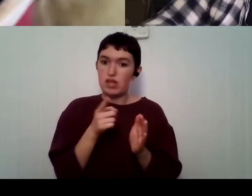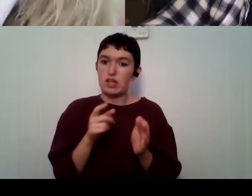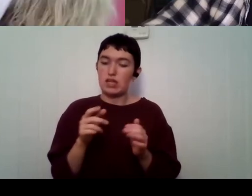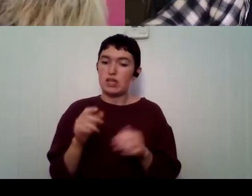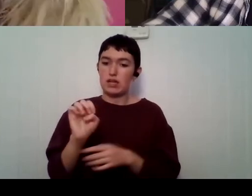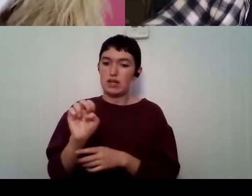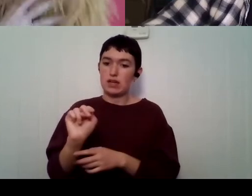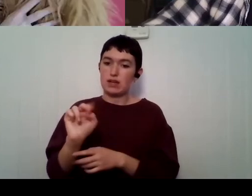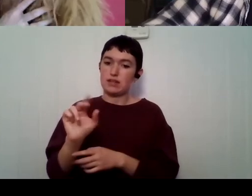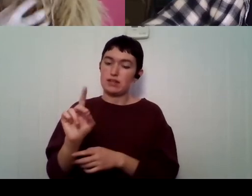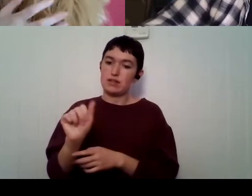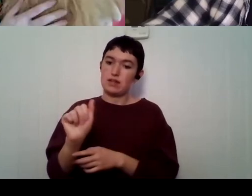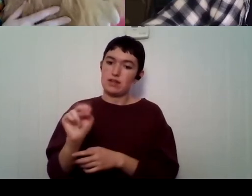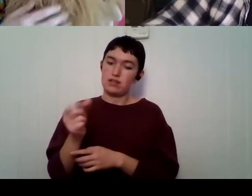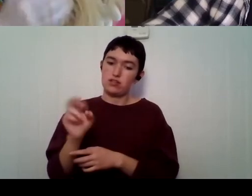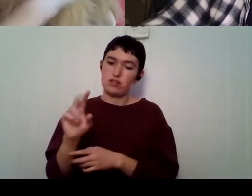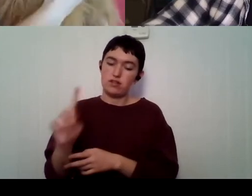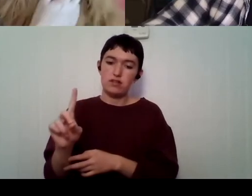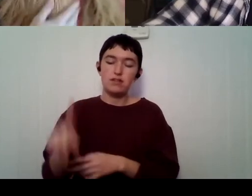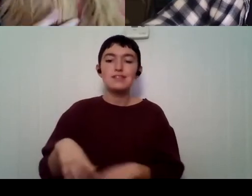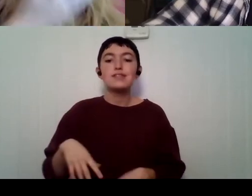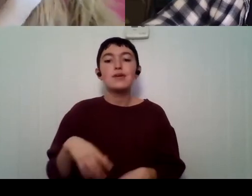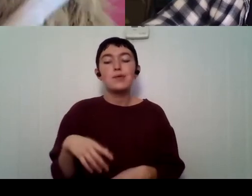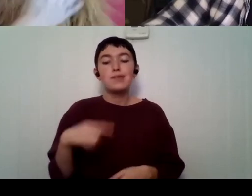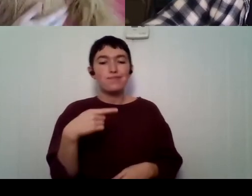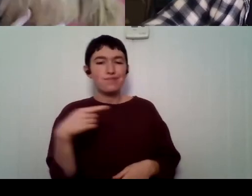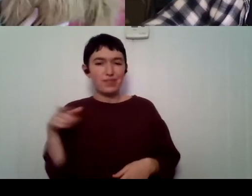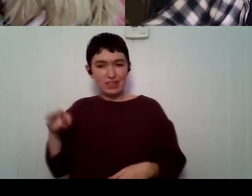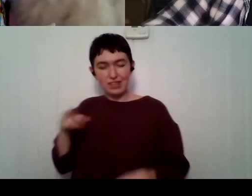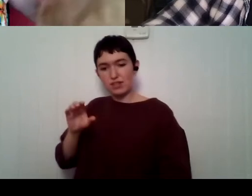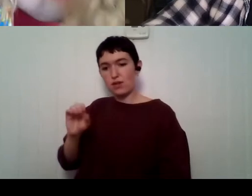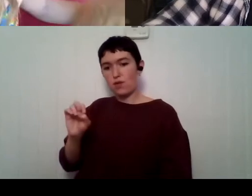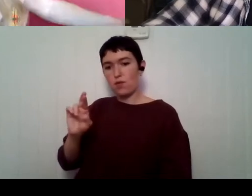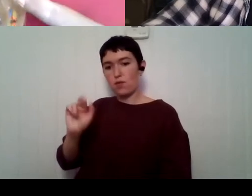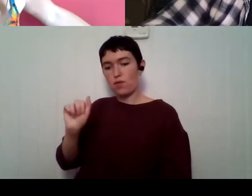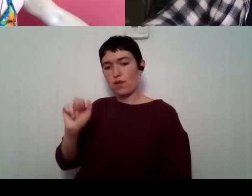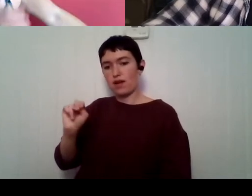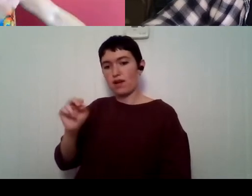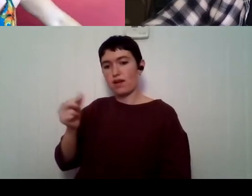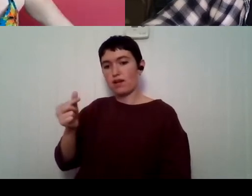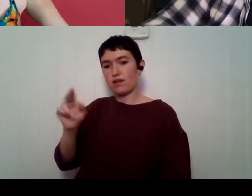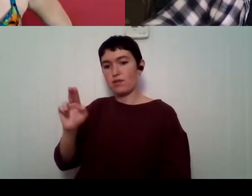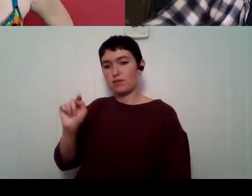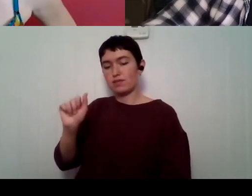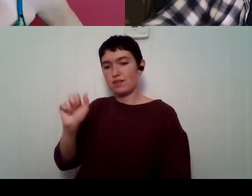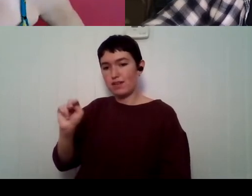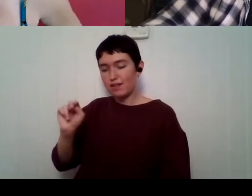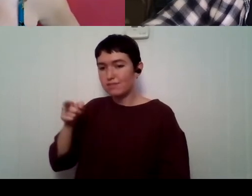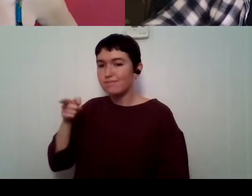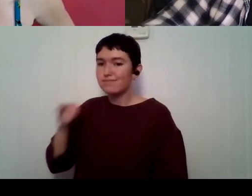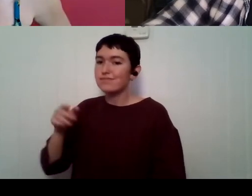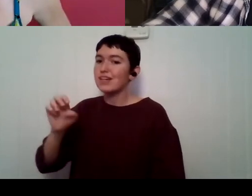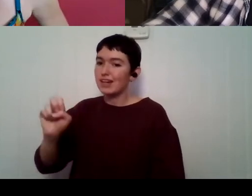the orangutan. The other strawberry blonde or red ginger ape. But they're heavily endangered because